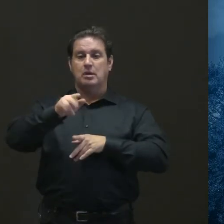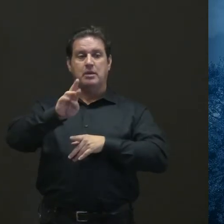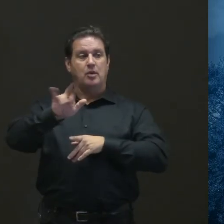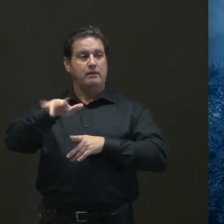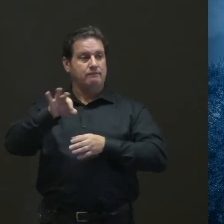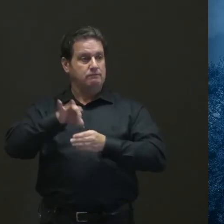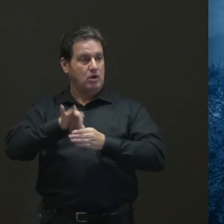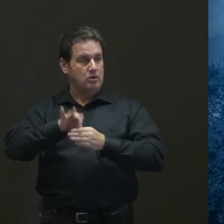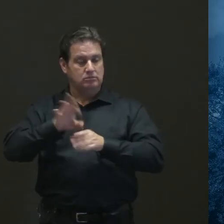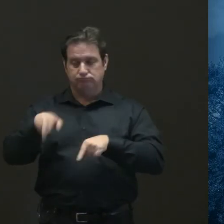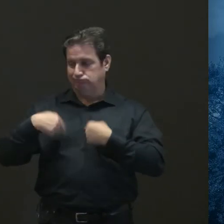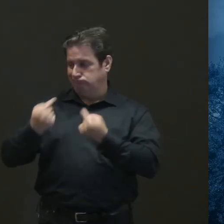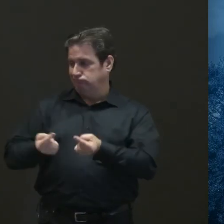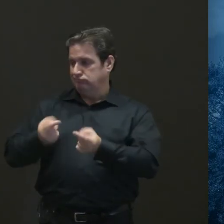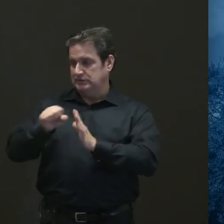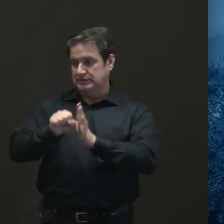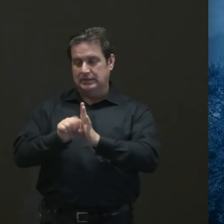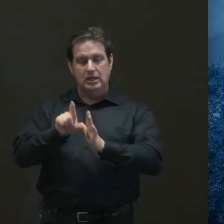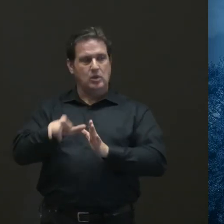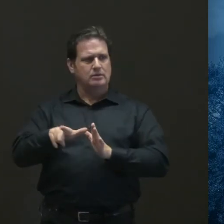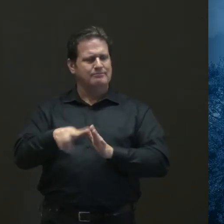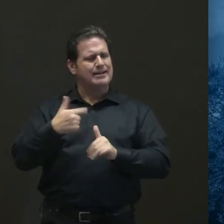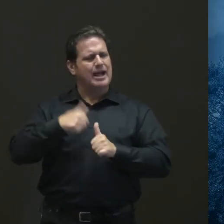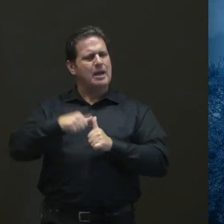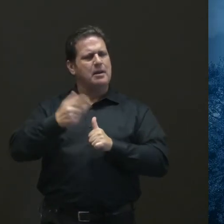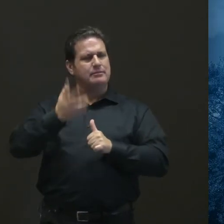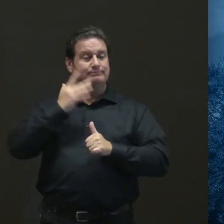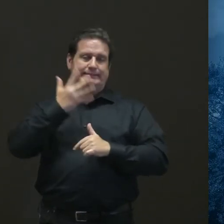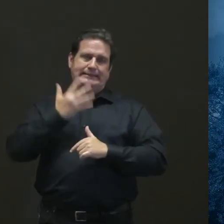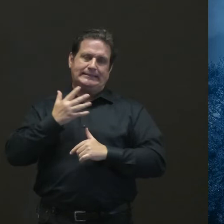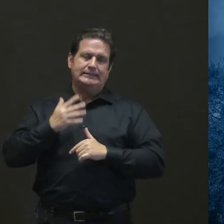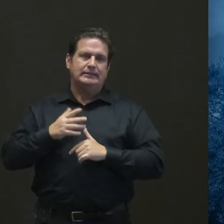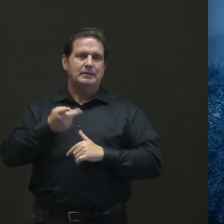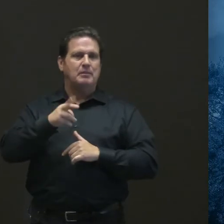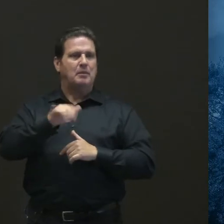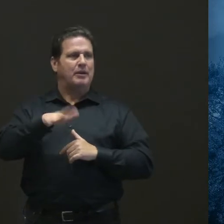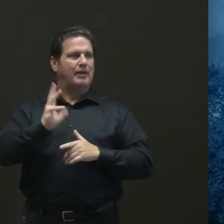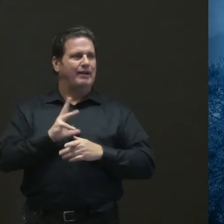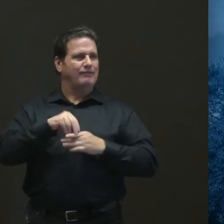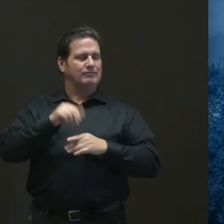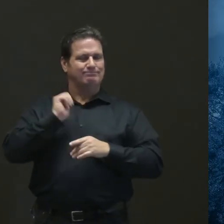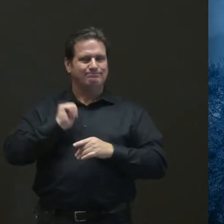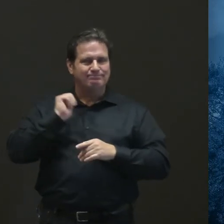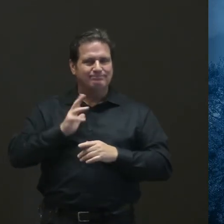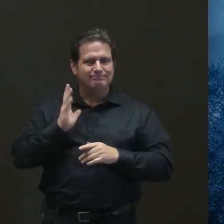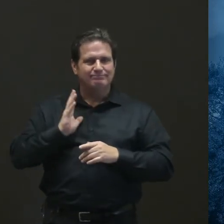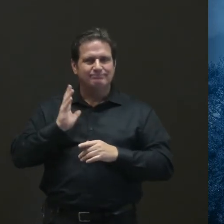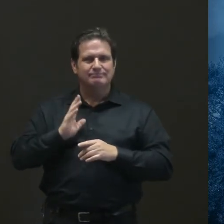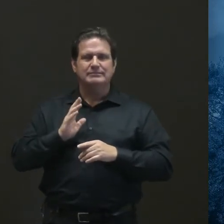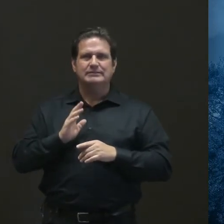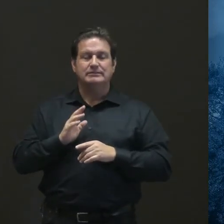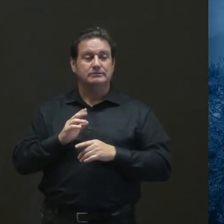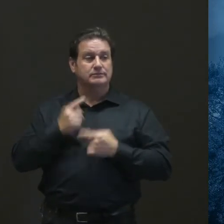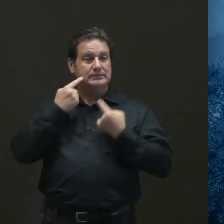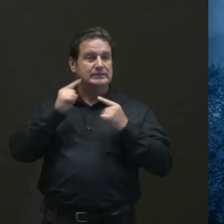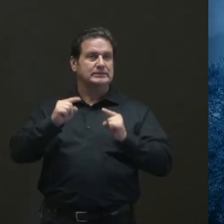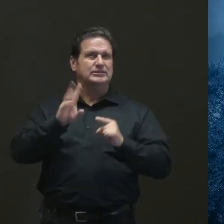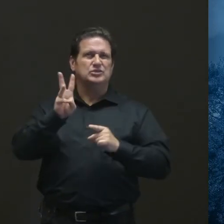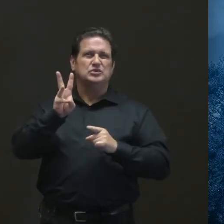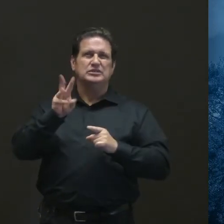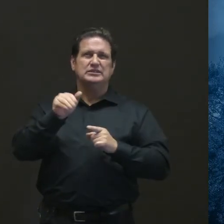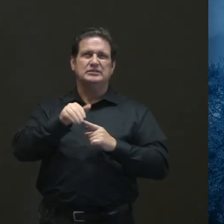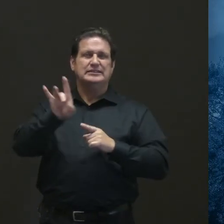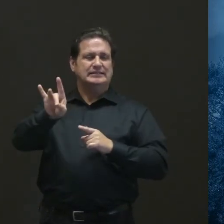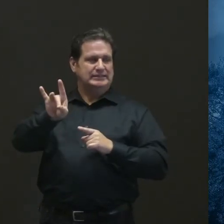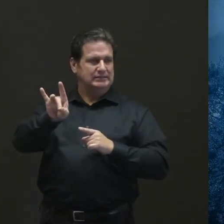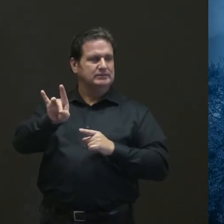vote that we've had in the state of Delaware. I remember, sadly, a primary that I was involved in unsuccessfully in